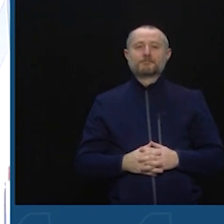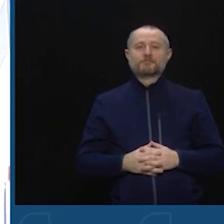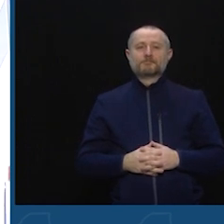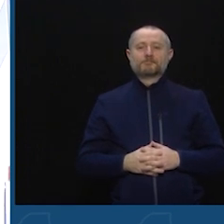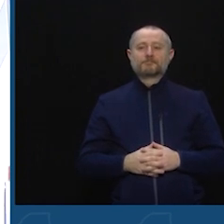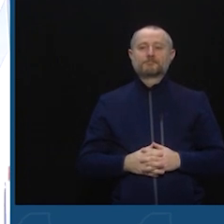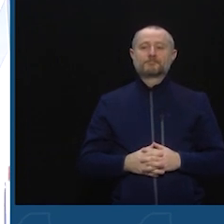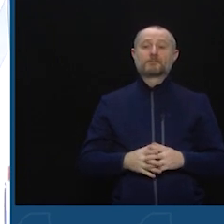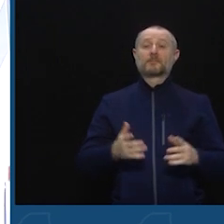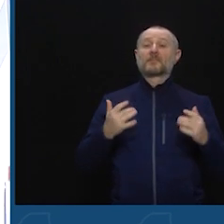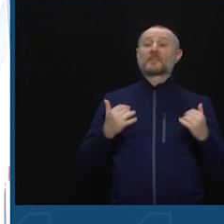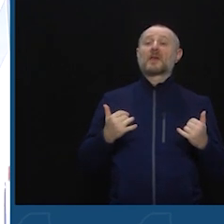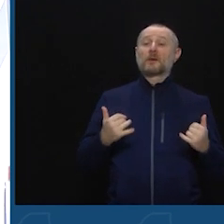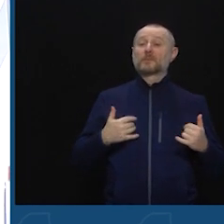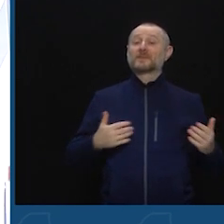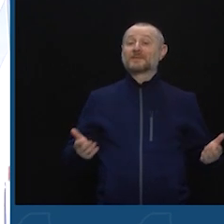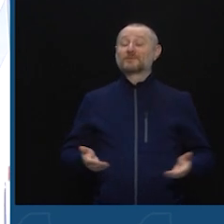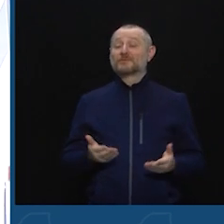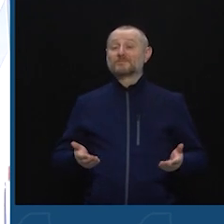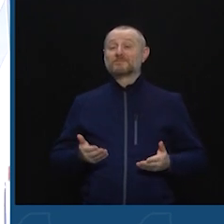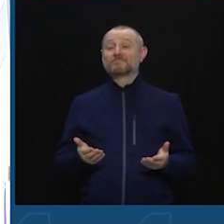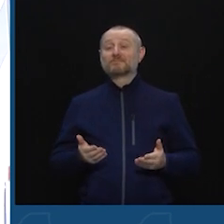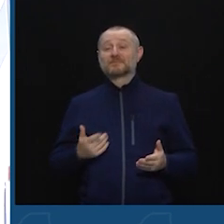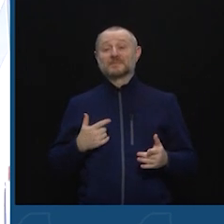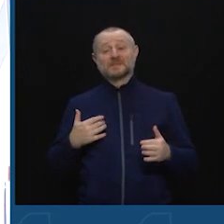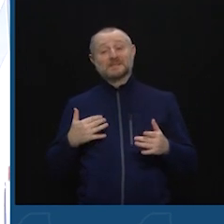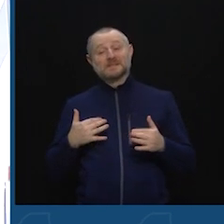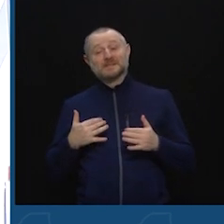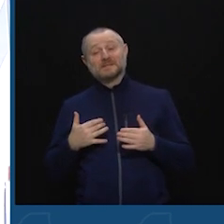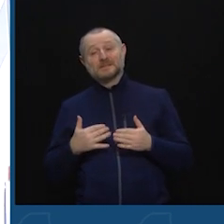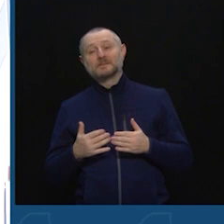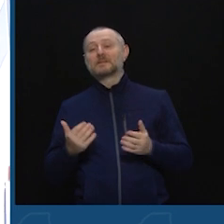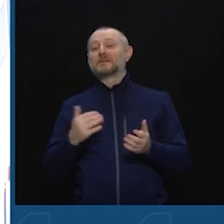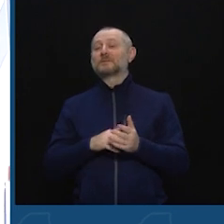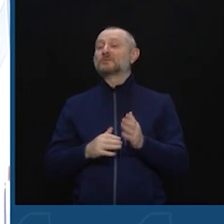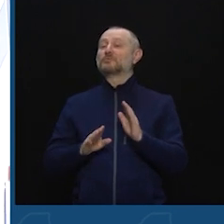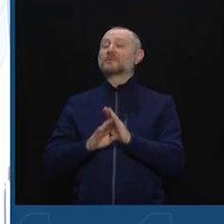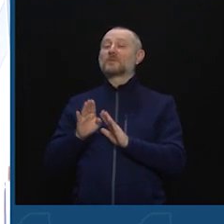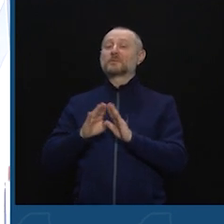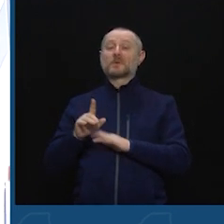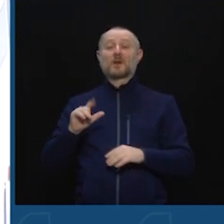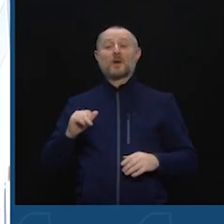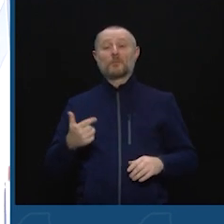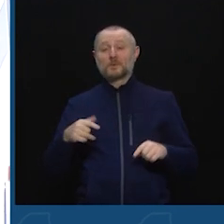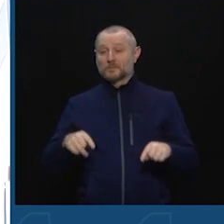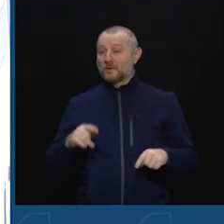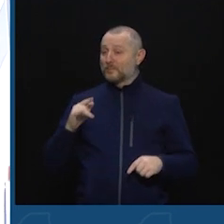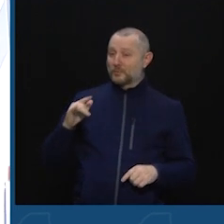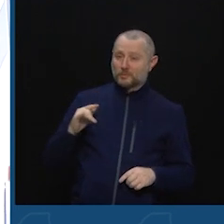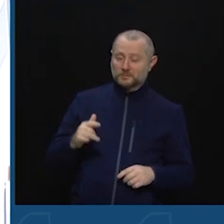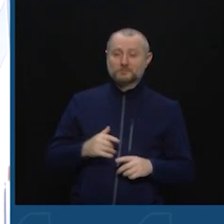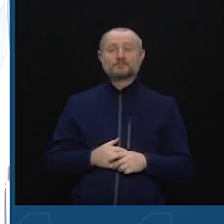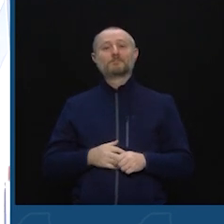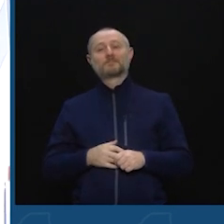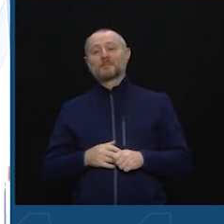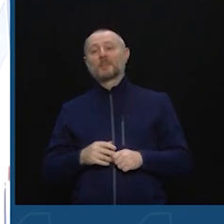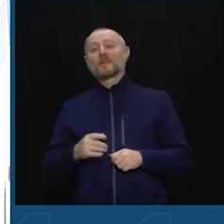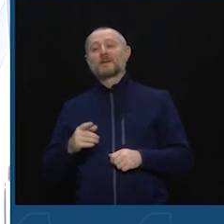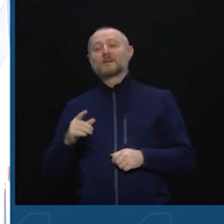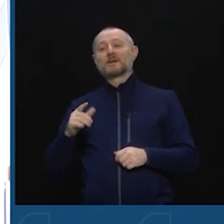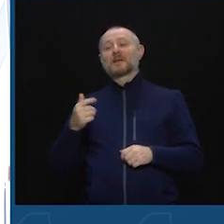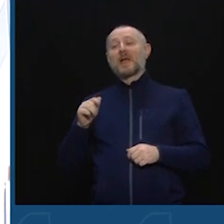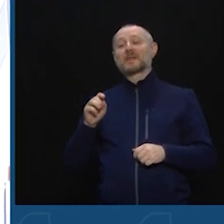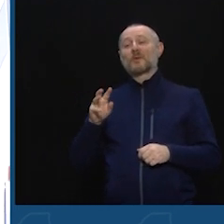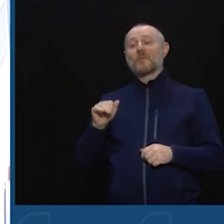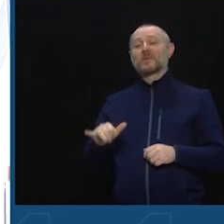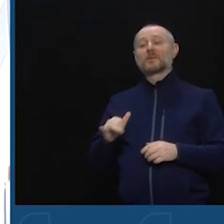And now we're here in the home stretch of the redevelopment of LaGuardia Airport, a gateway to the region